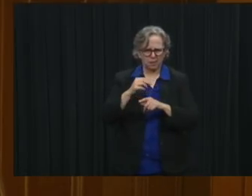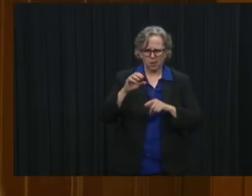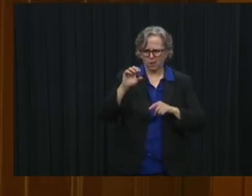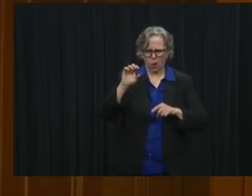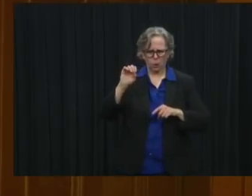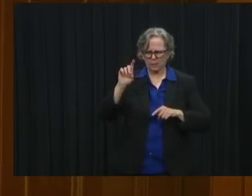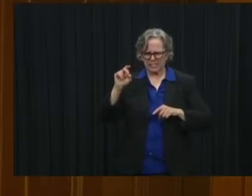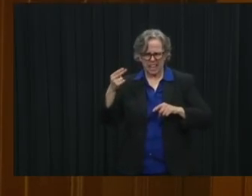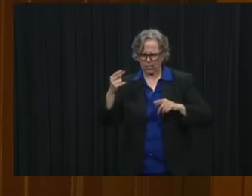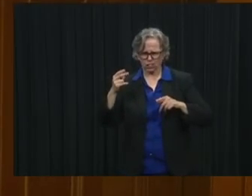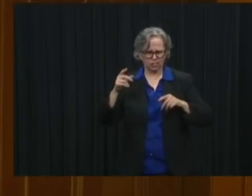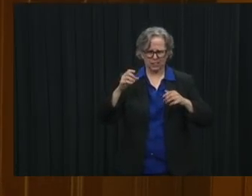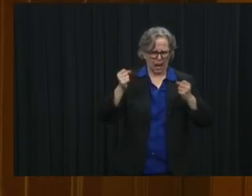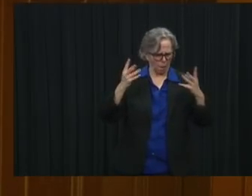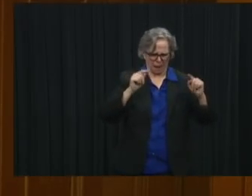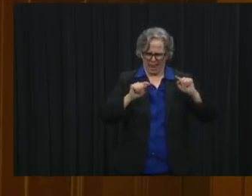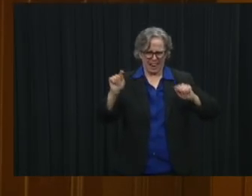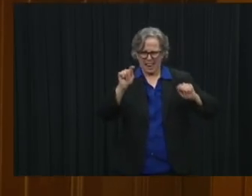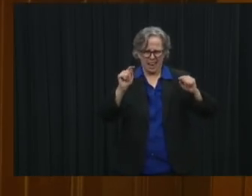now that